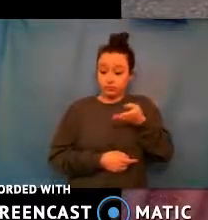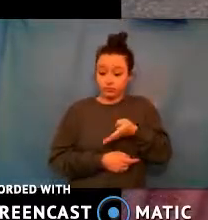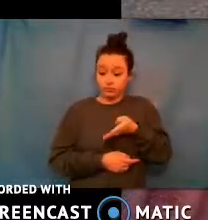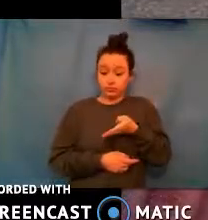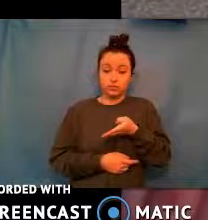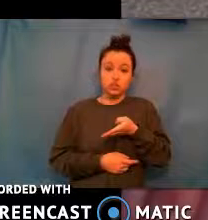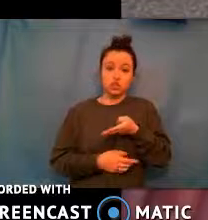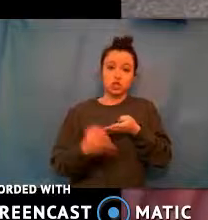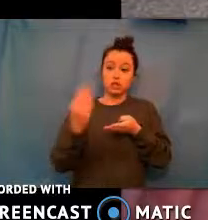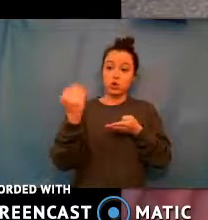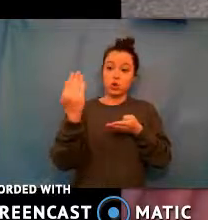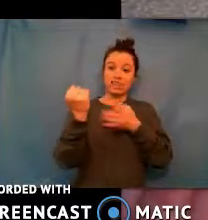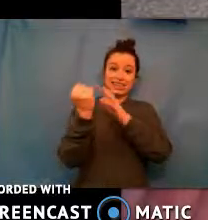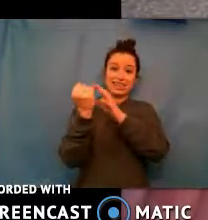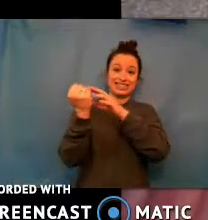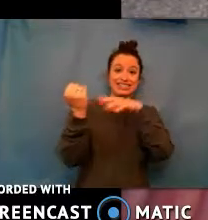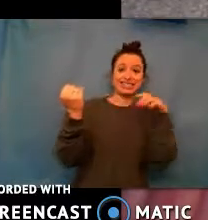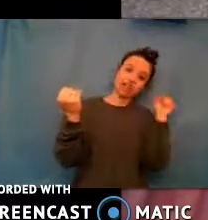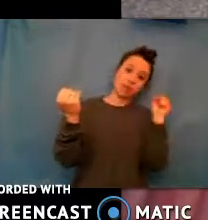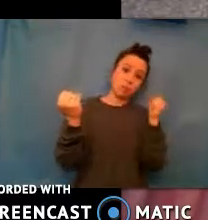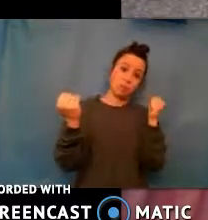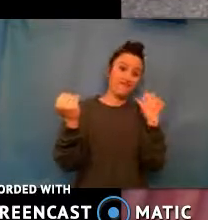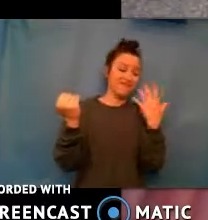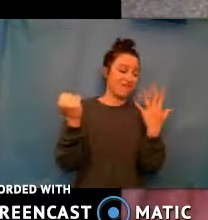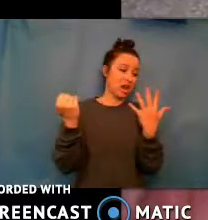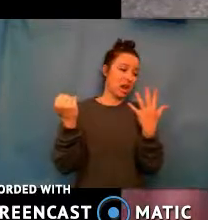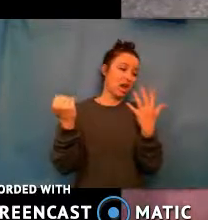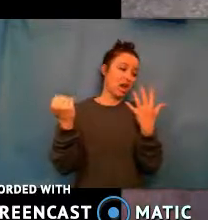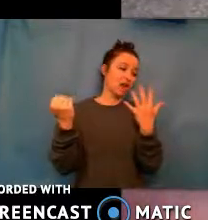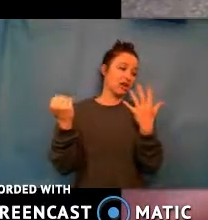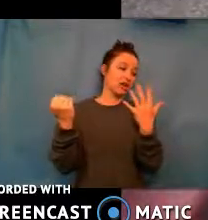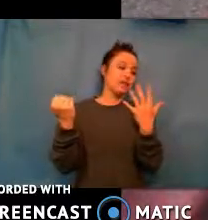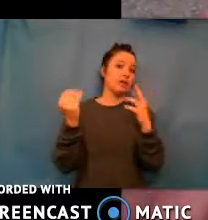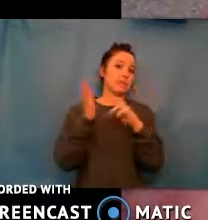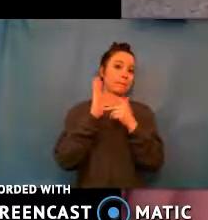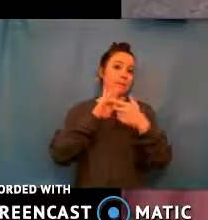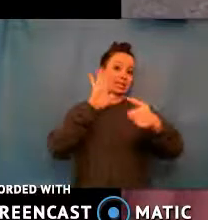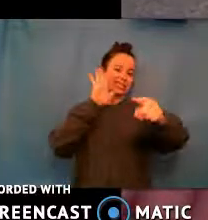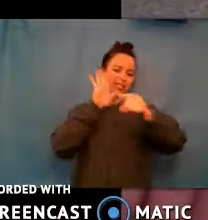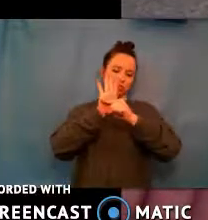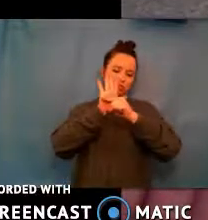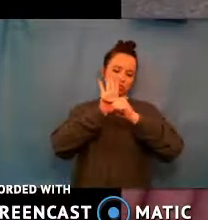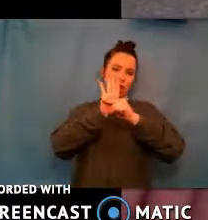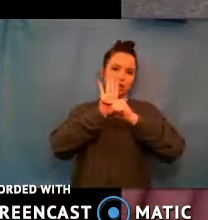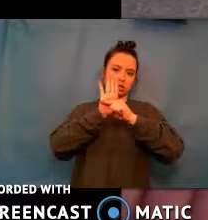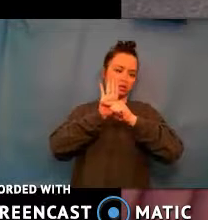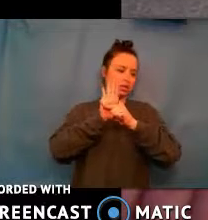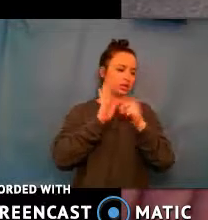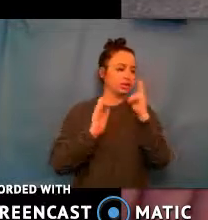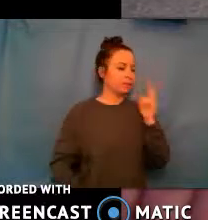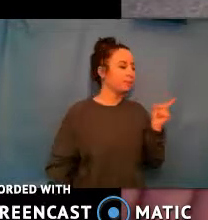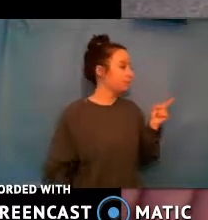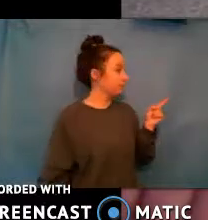friends were left? So how many friends are left? So we're going to take away, let's draw our number